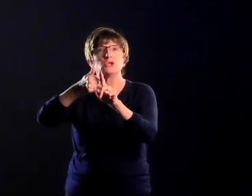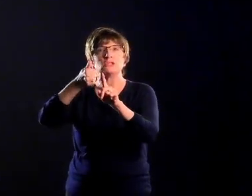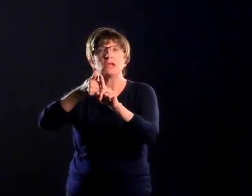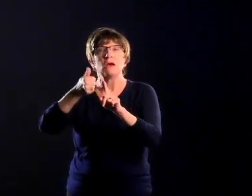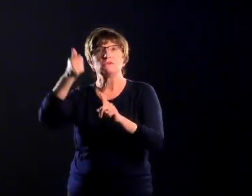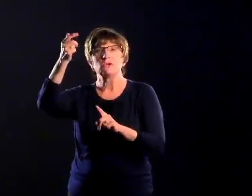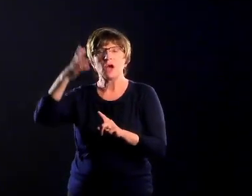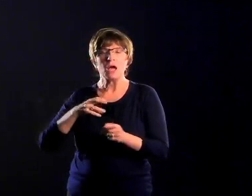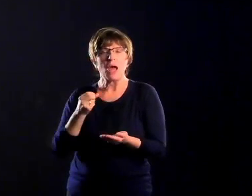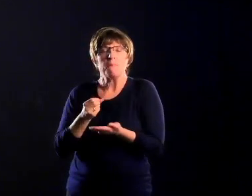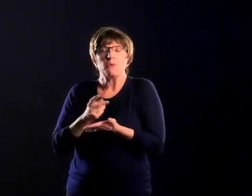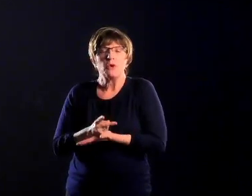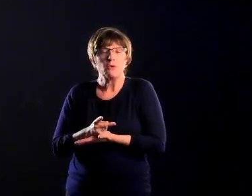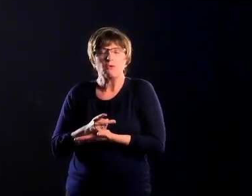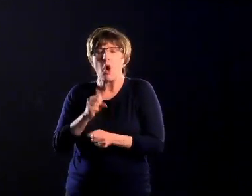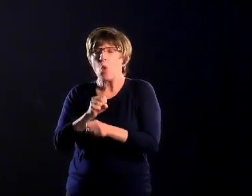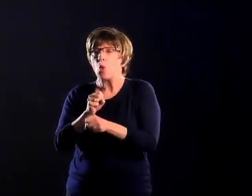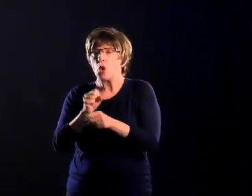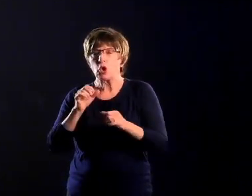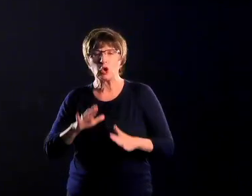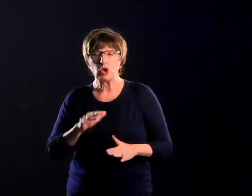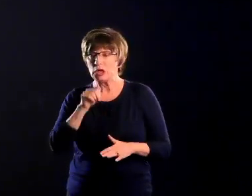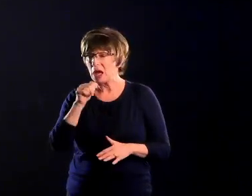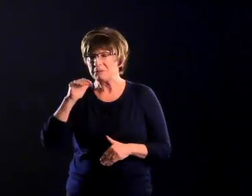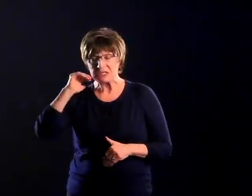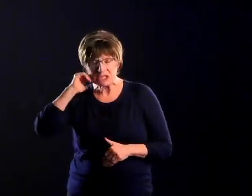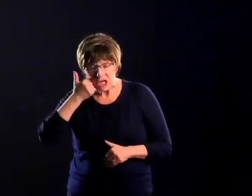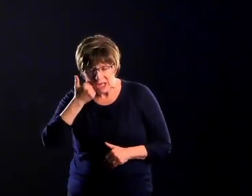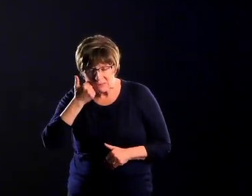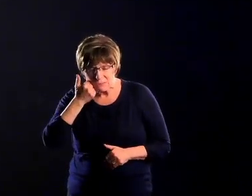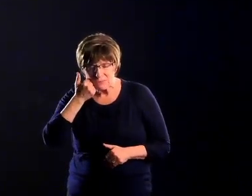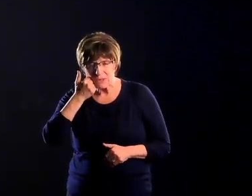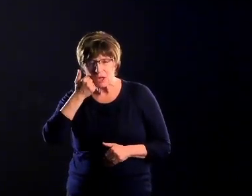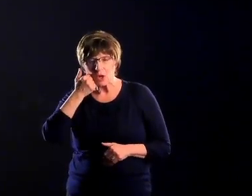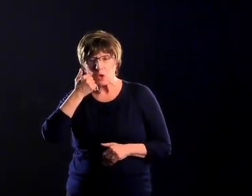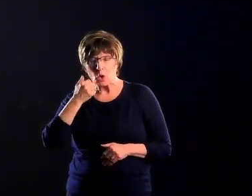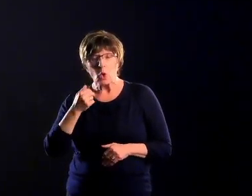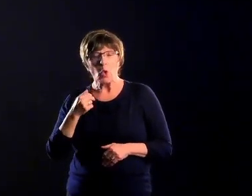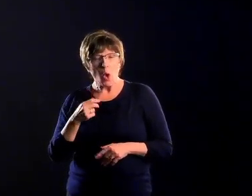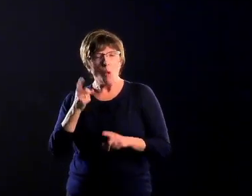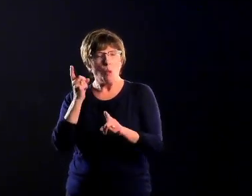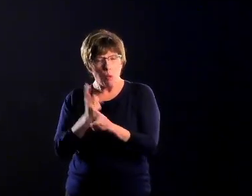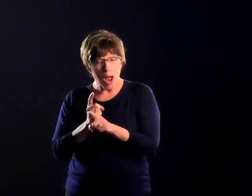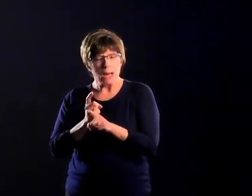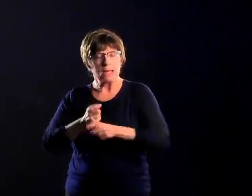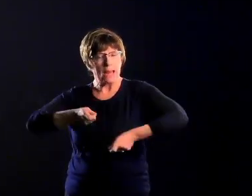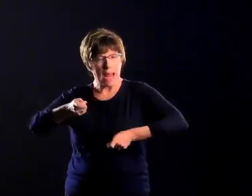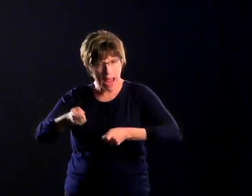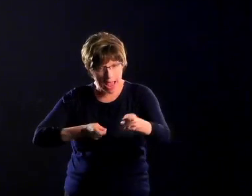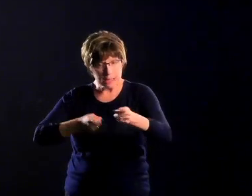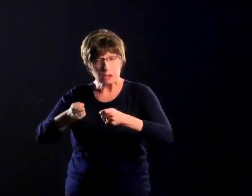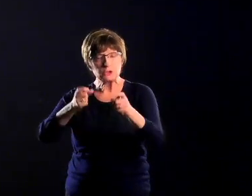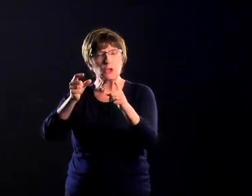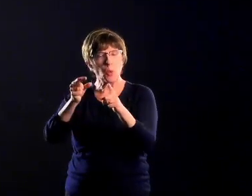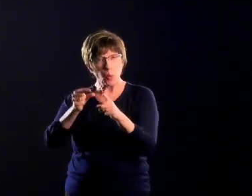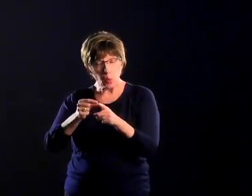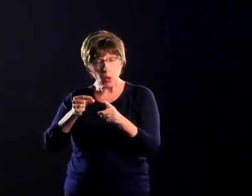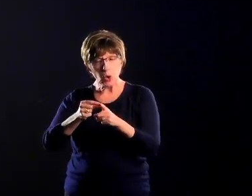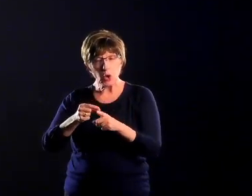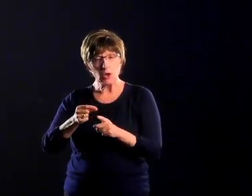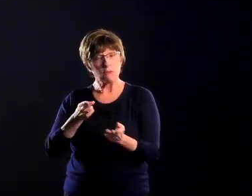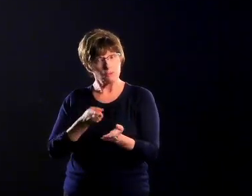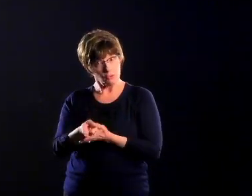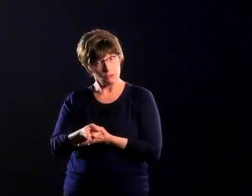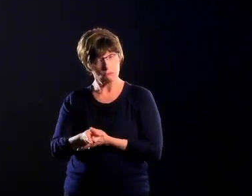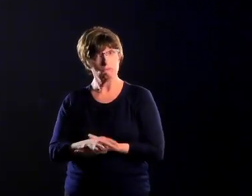a worker who does not need to be ashamed, who correctly handles the word of